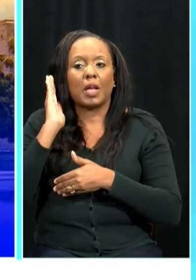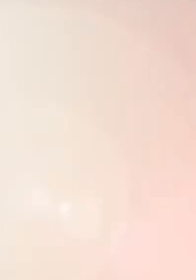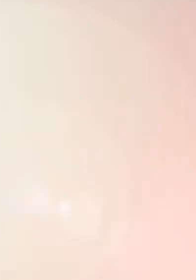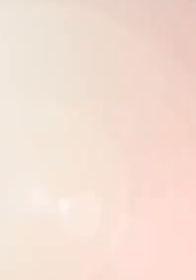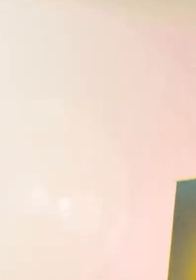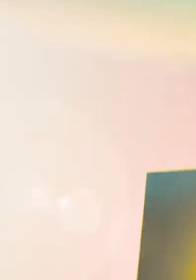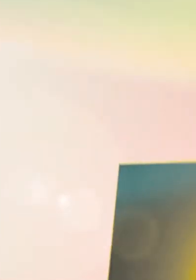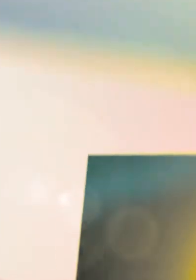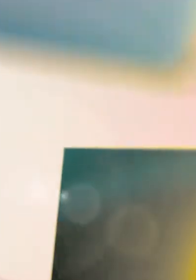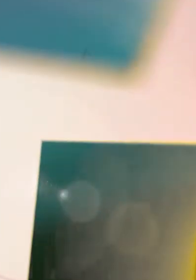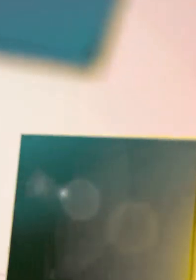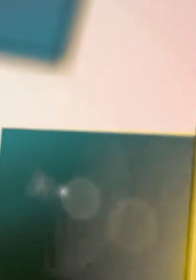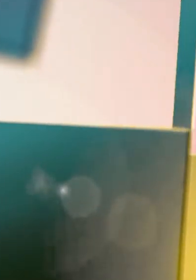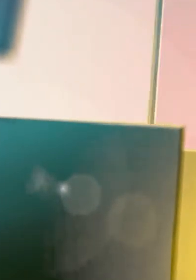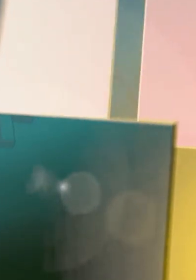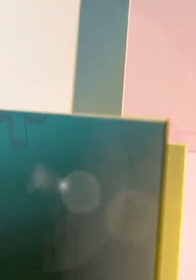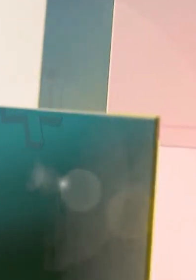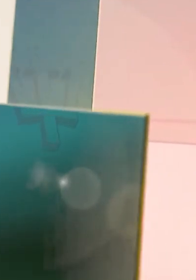comments.